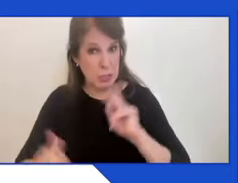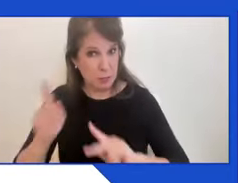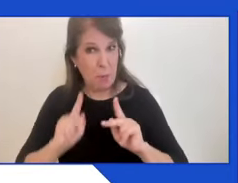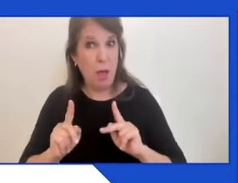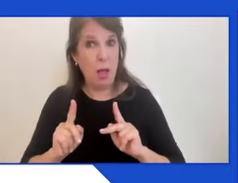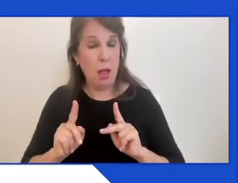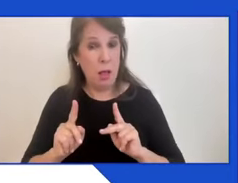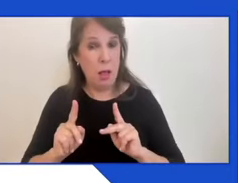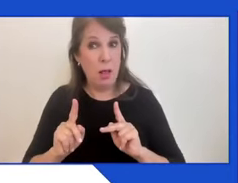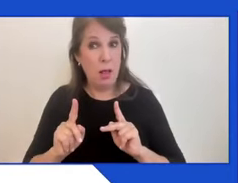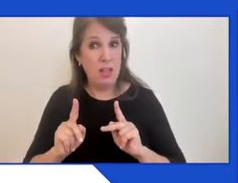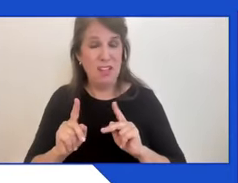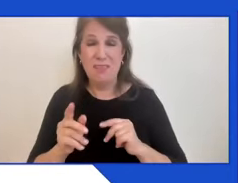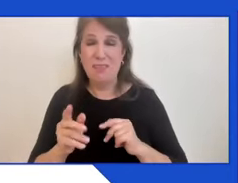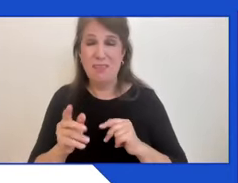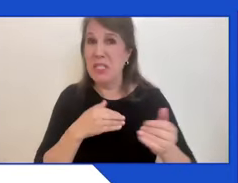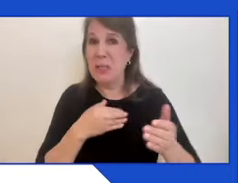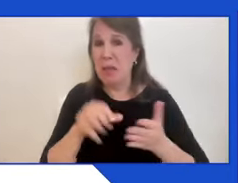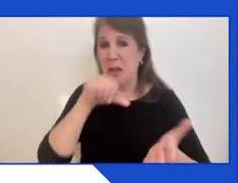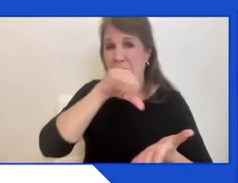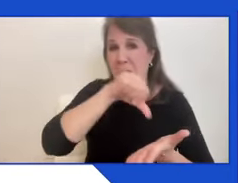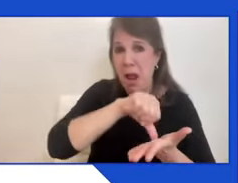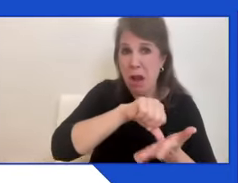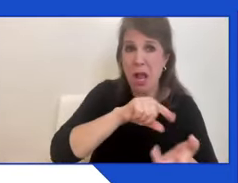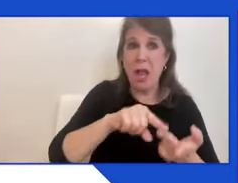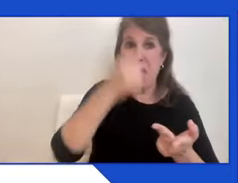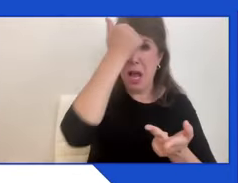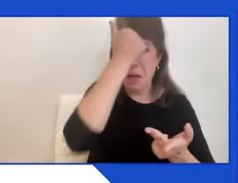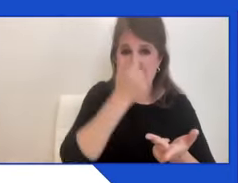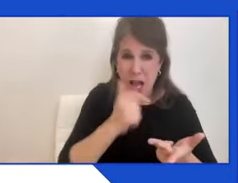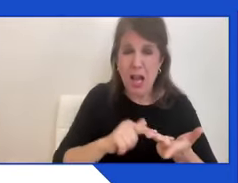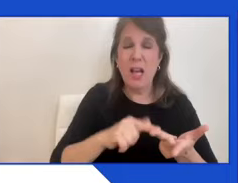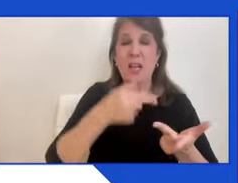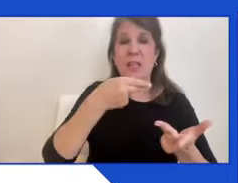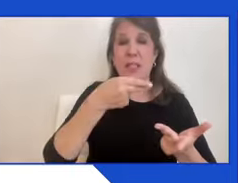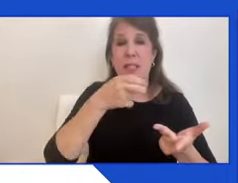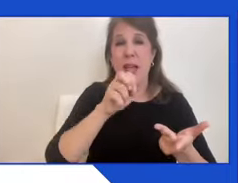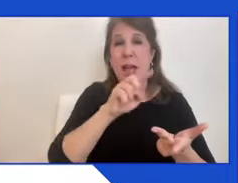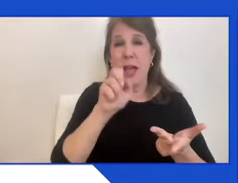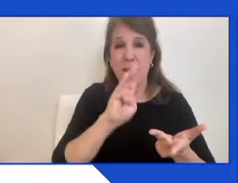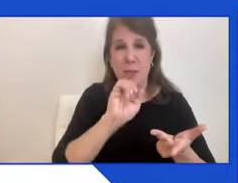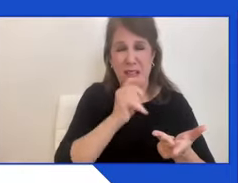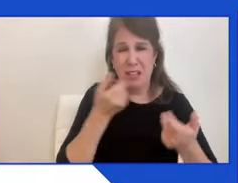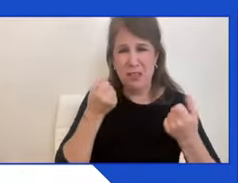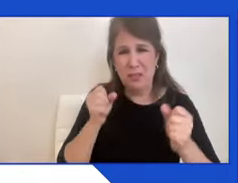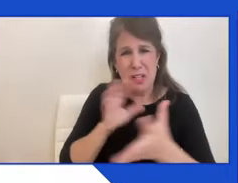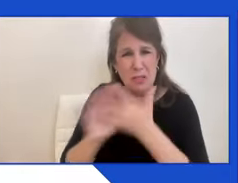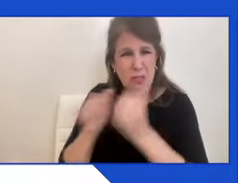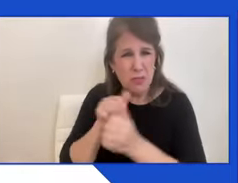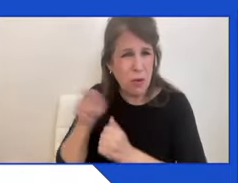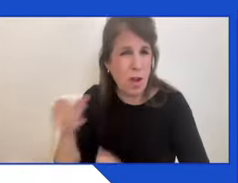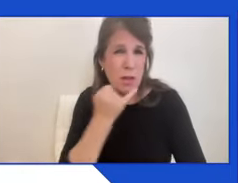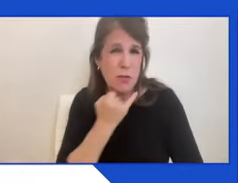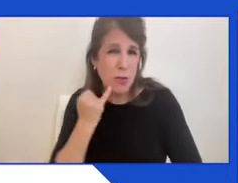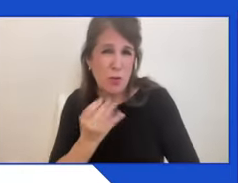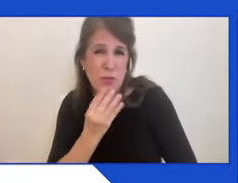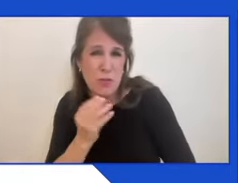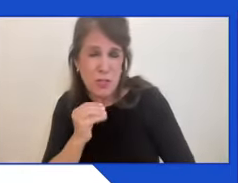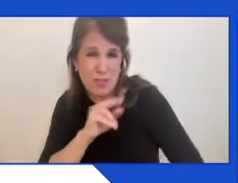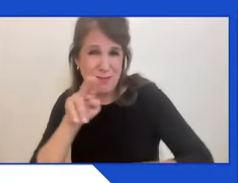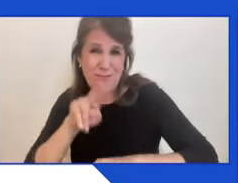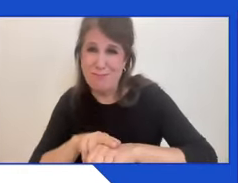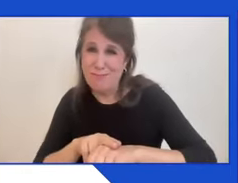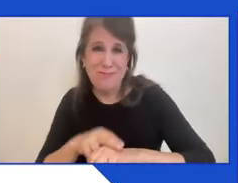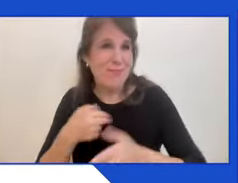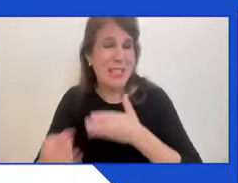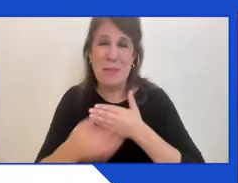Despite the efforts of Iran, Hamas, and Hezbollah to destroy the Jewish nation, Israel